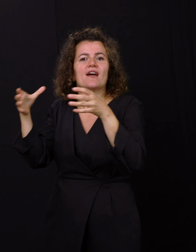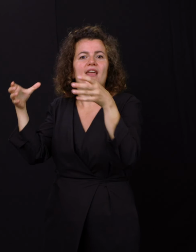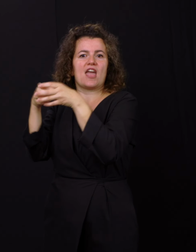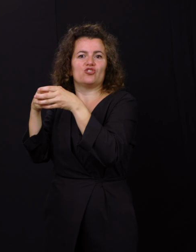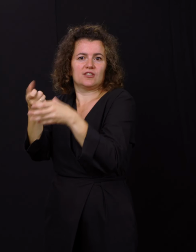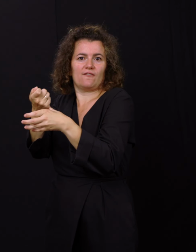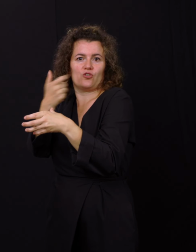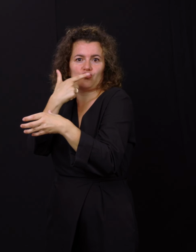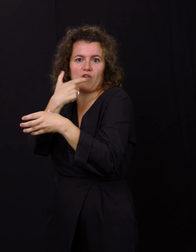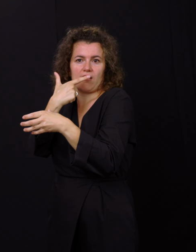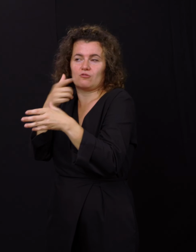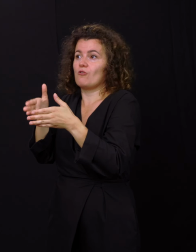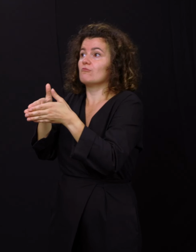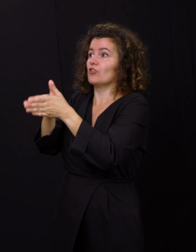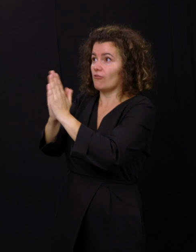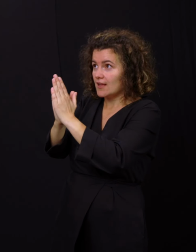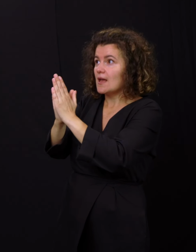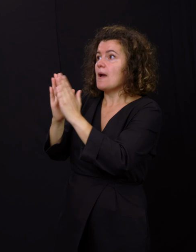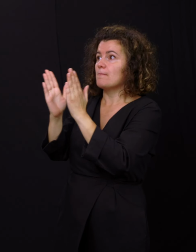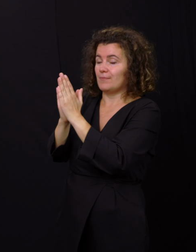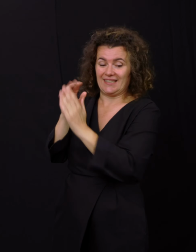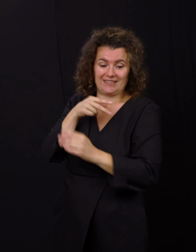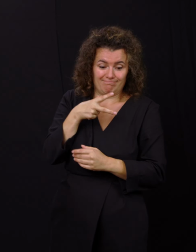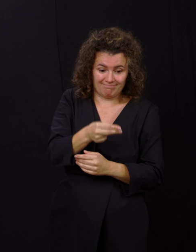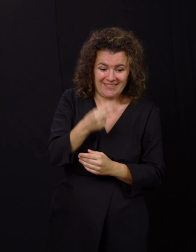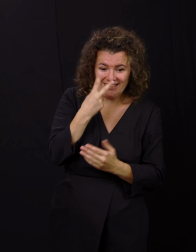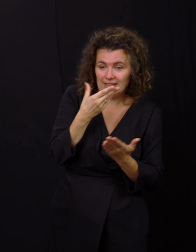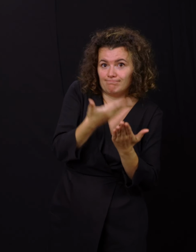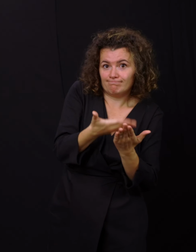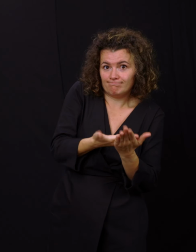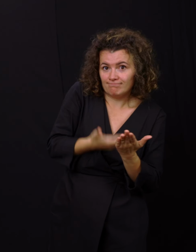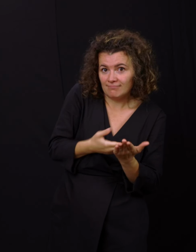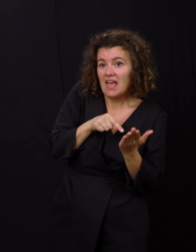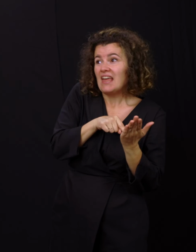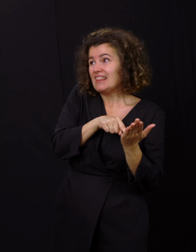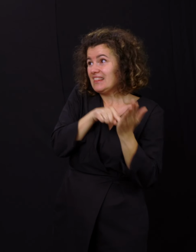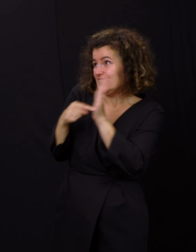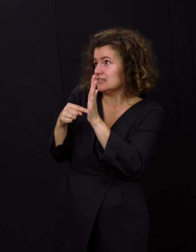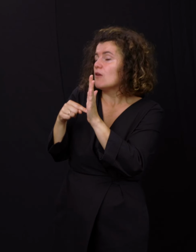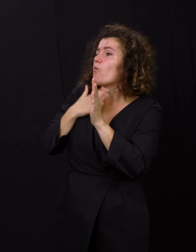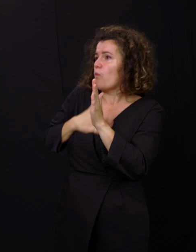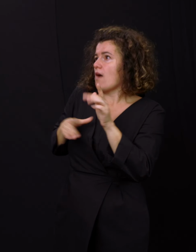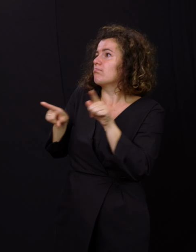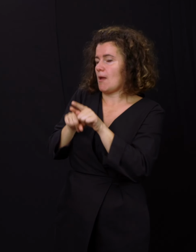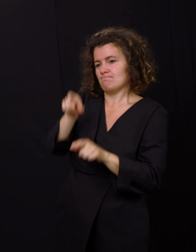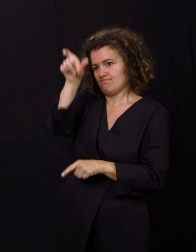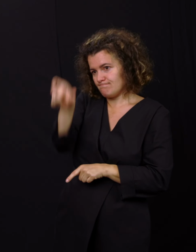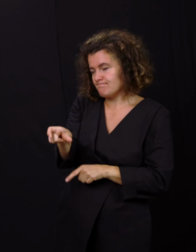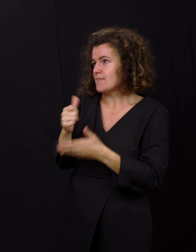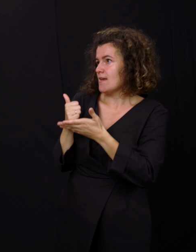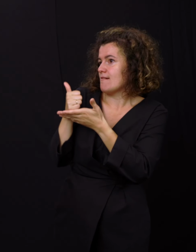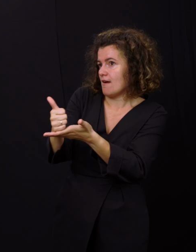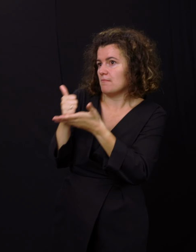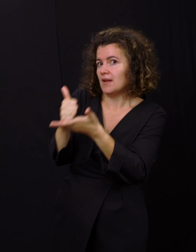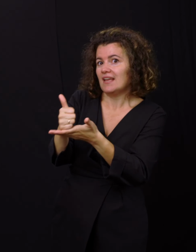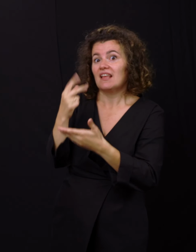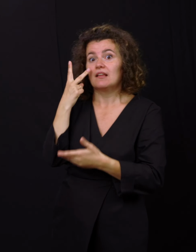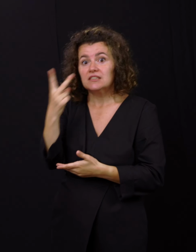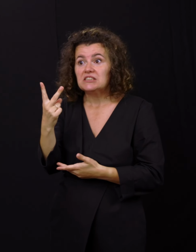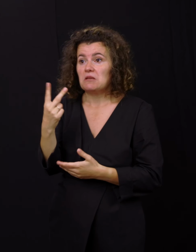clinical trial, which means that you're going to actually provide the therapy to maybe one or a few patients and validate that